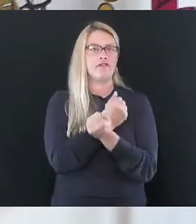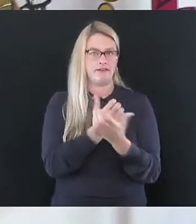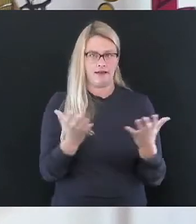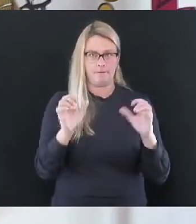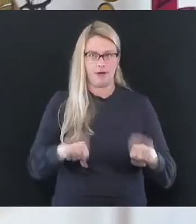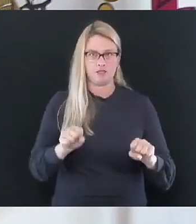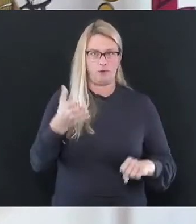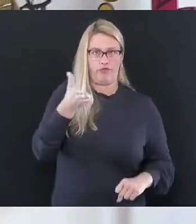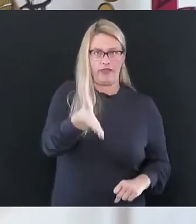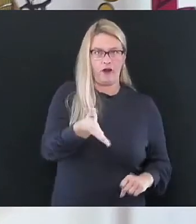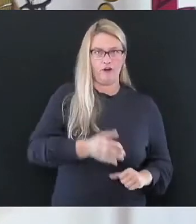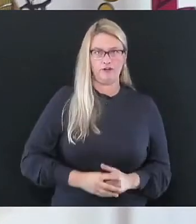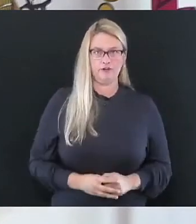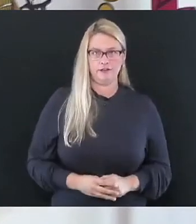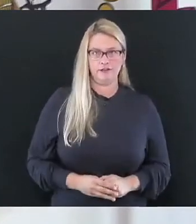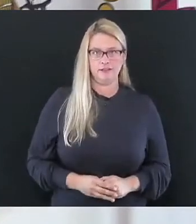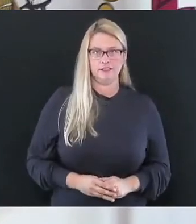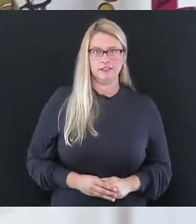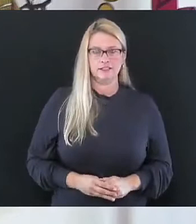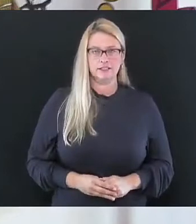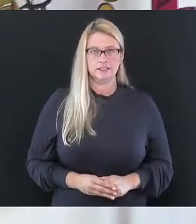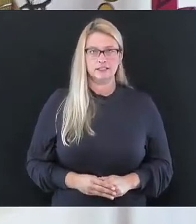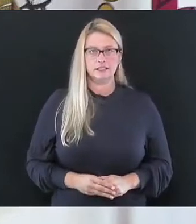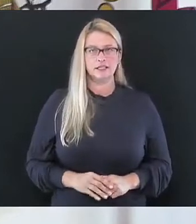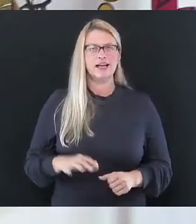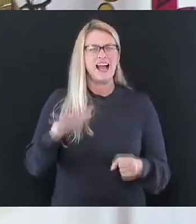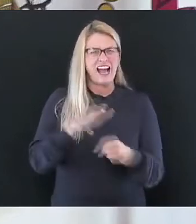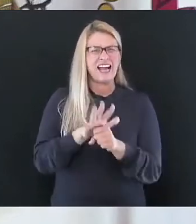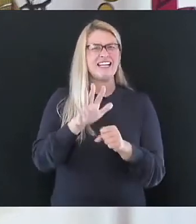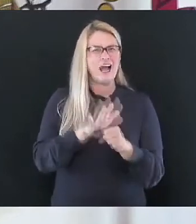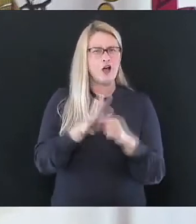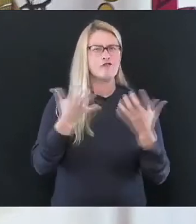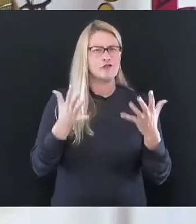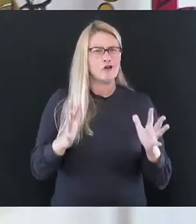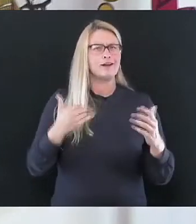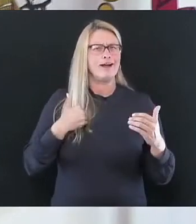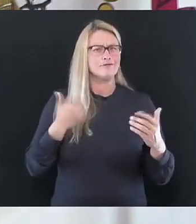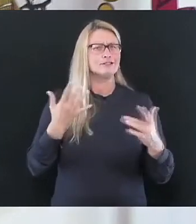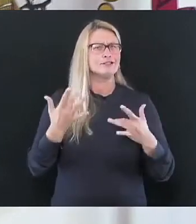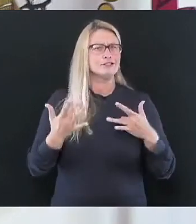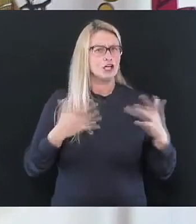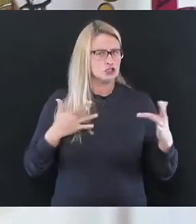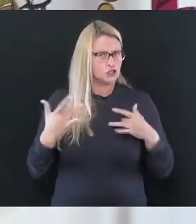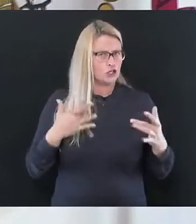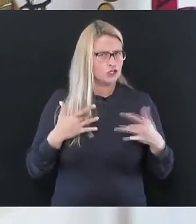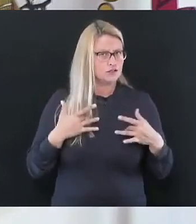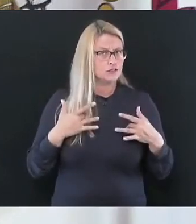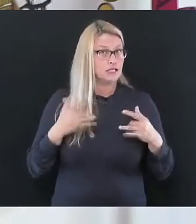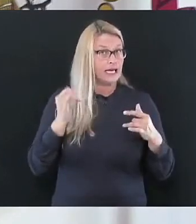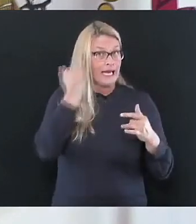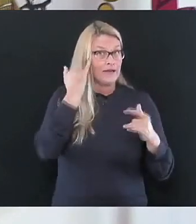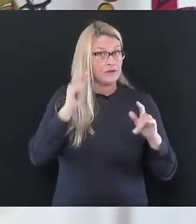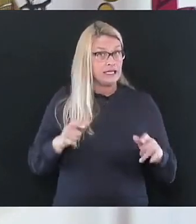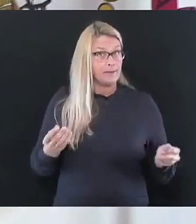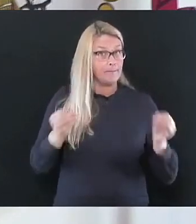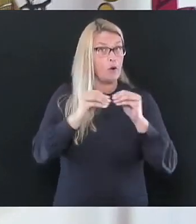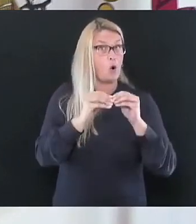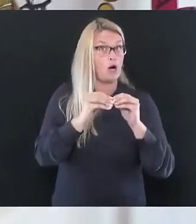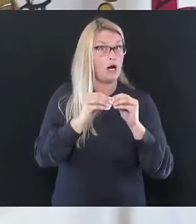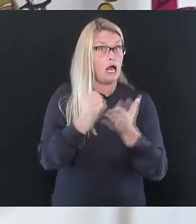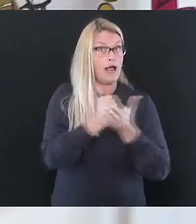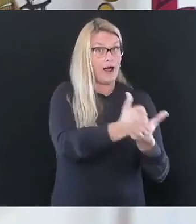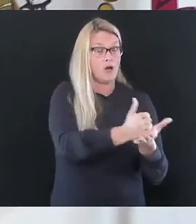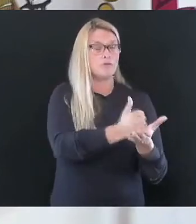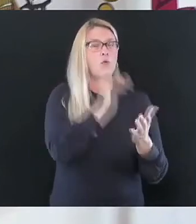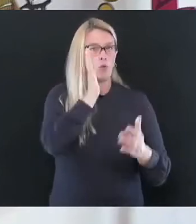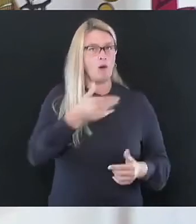can there. You know, there's enough concern that we can do more, and if we can do more, I want to do more.